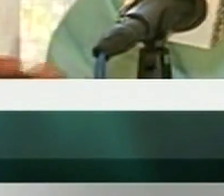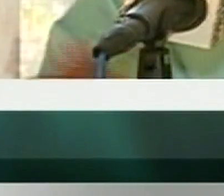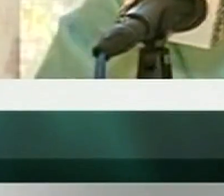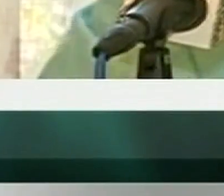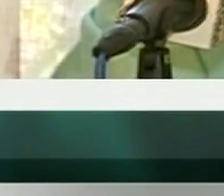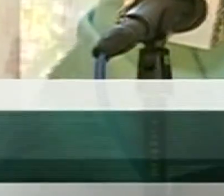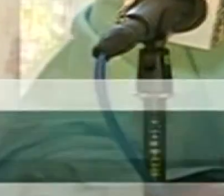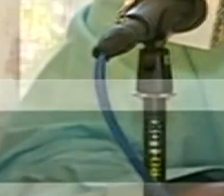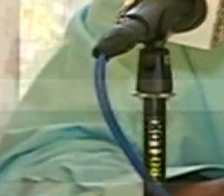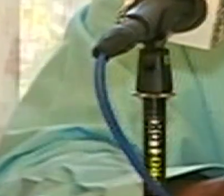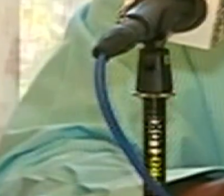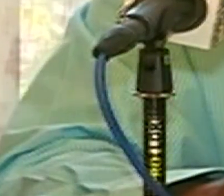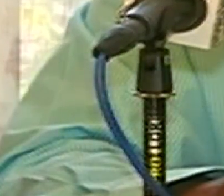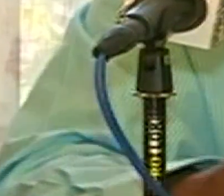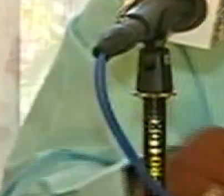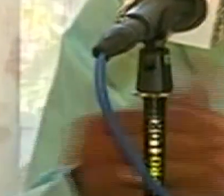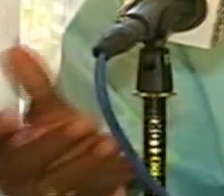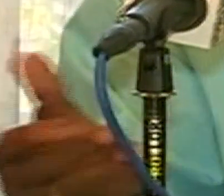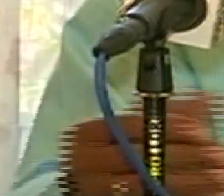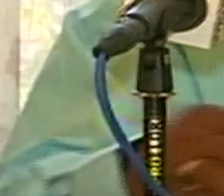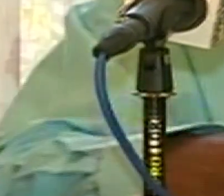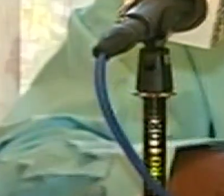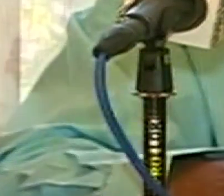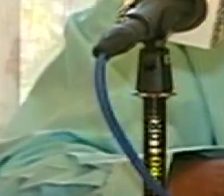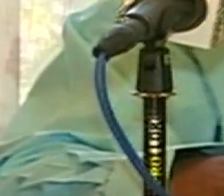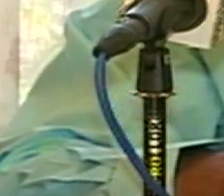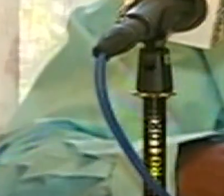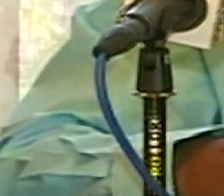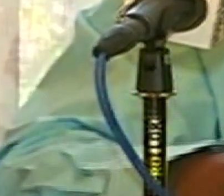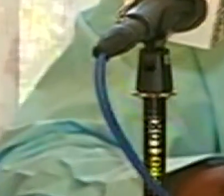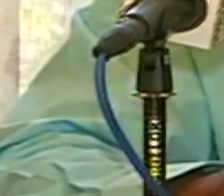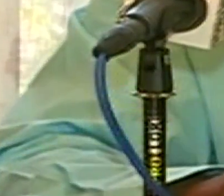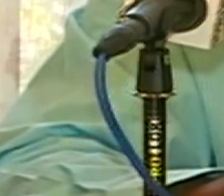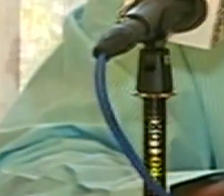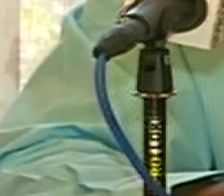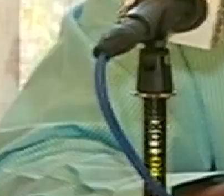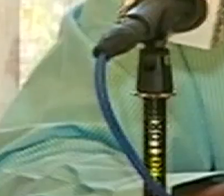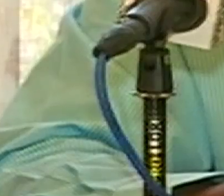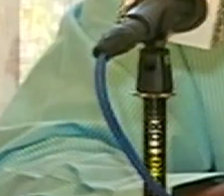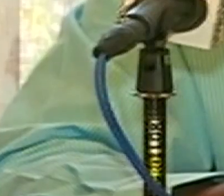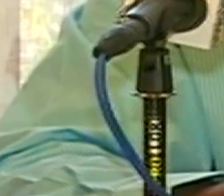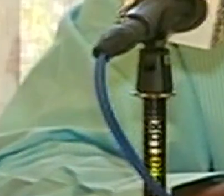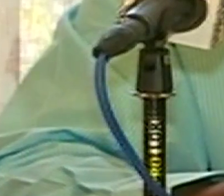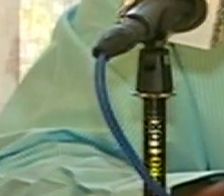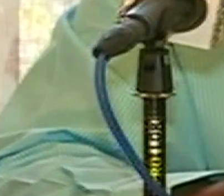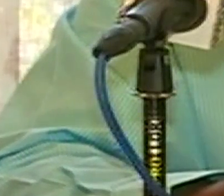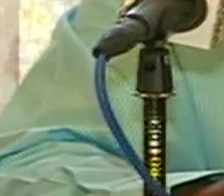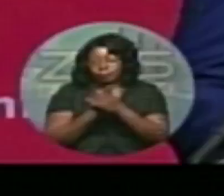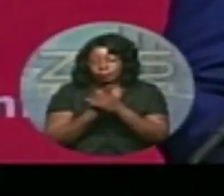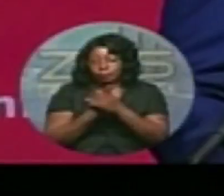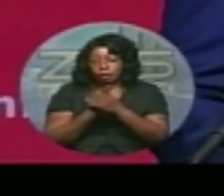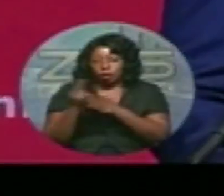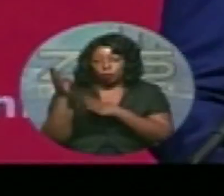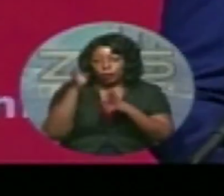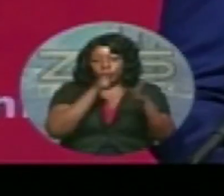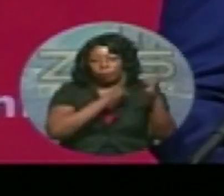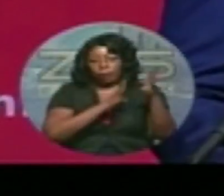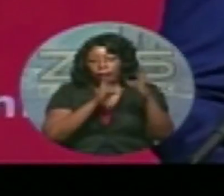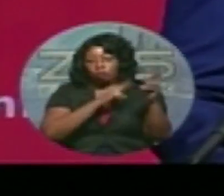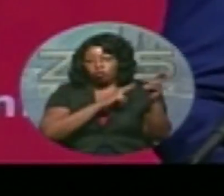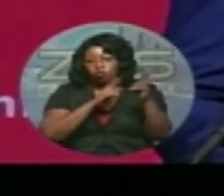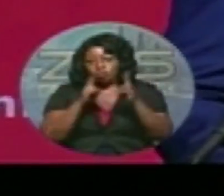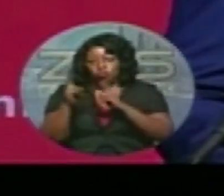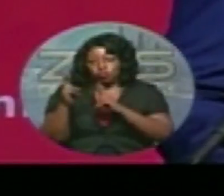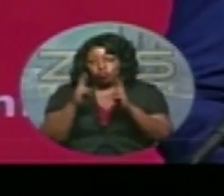wife, who is here today, my grandson Danny, my dear sister Violet Wright, I informed the reporter that it was my